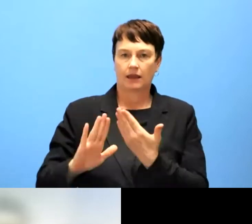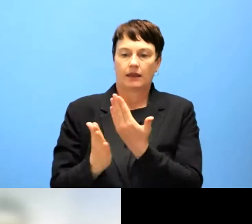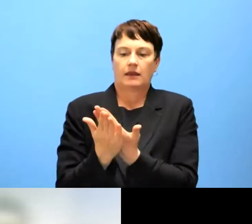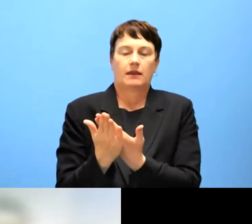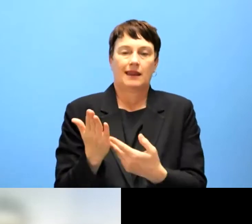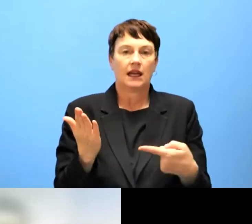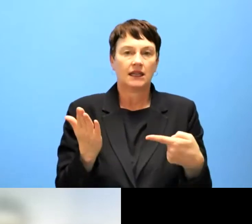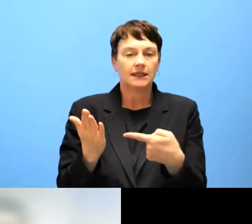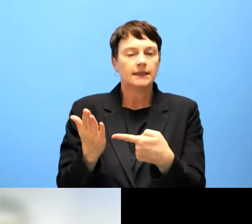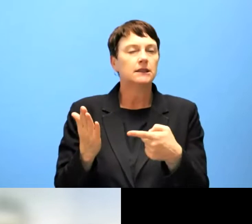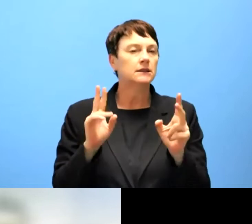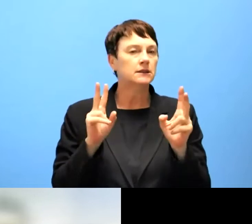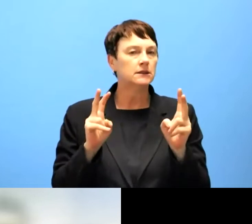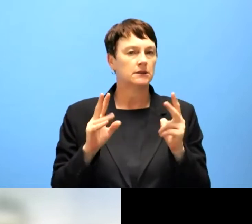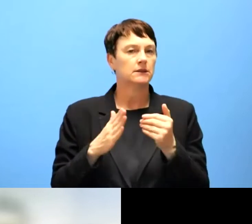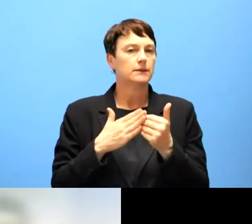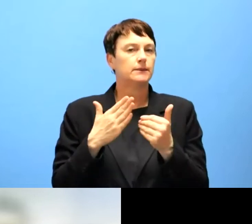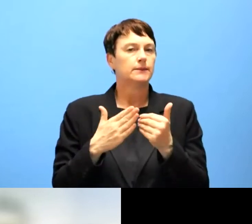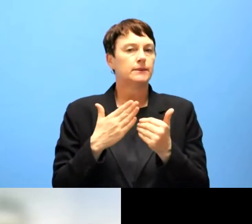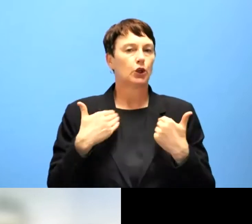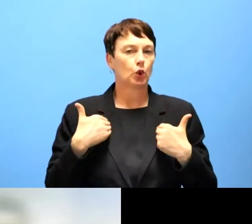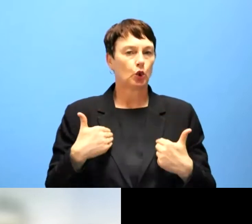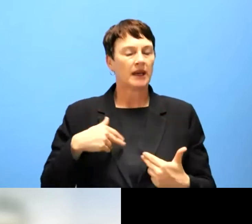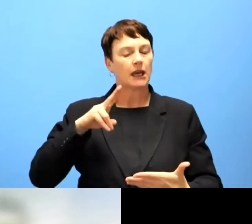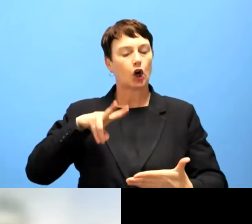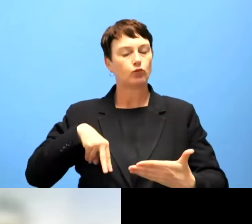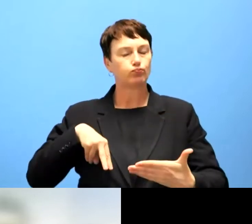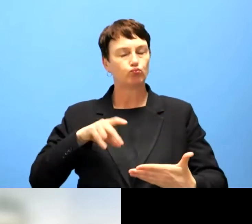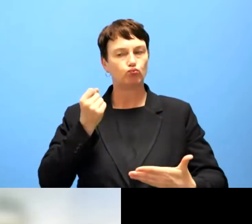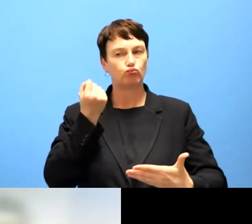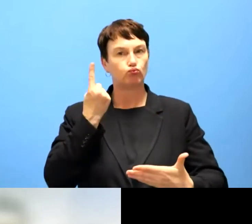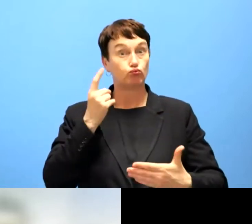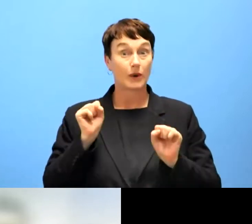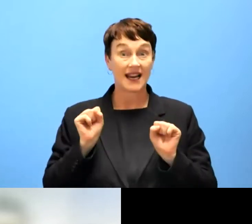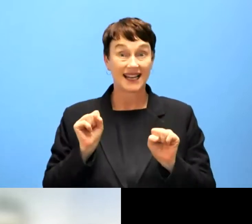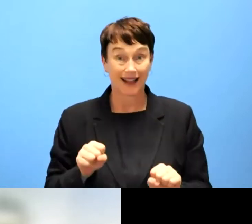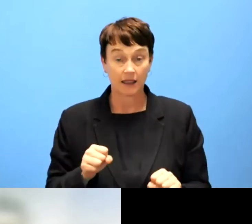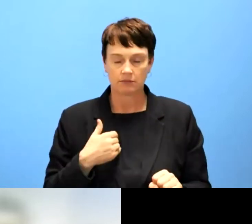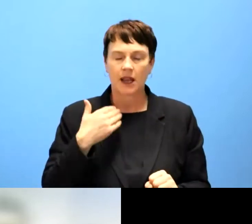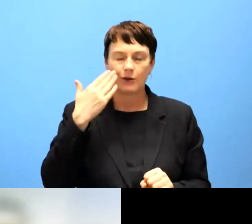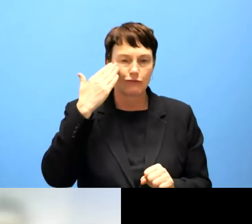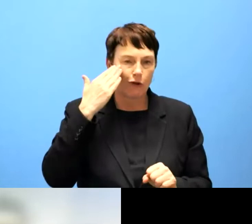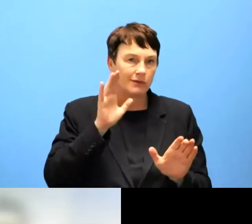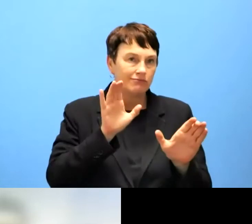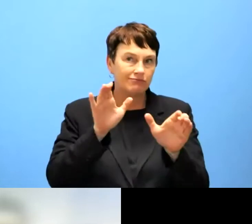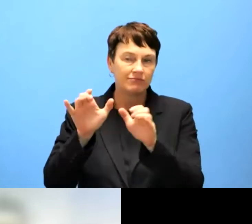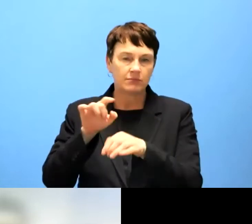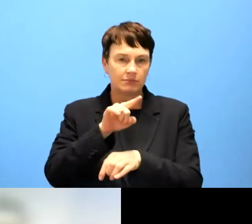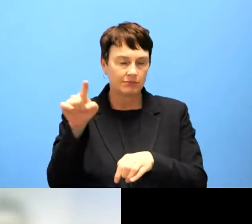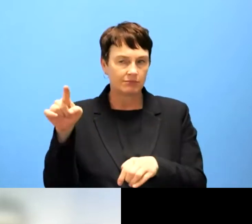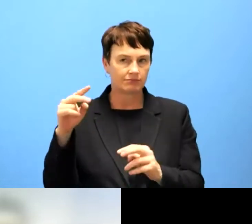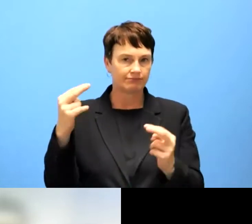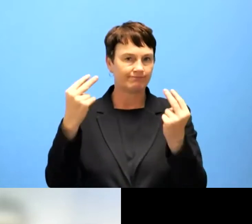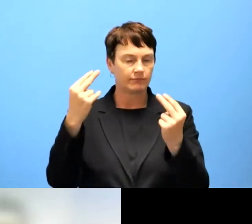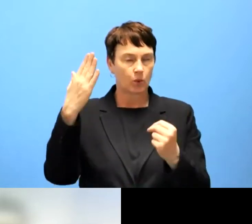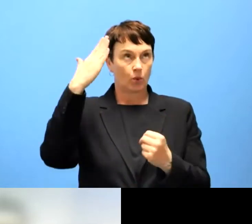to explain what it is about. And I think many different stakeholders are aware that we have all of these kind of challenges